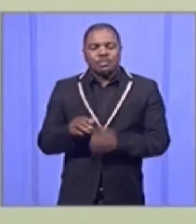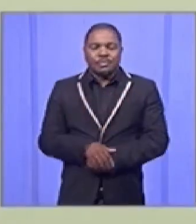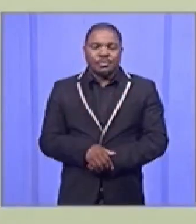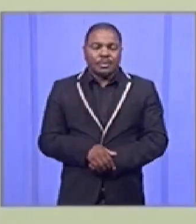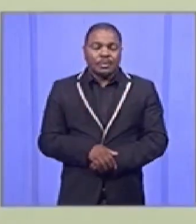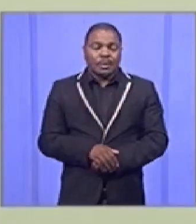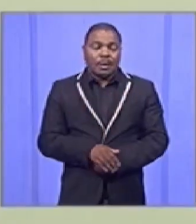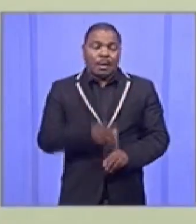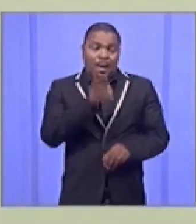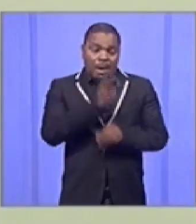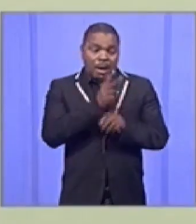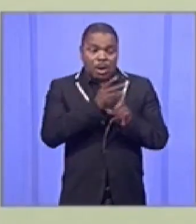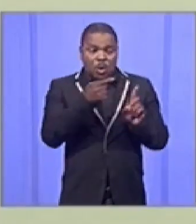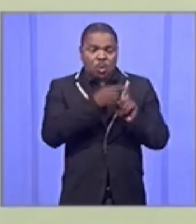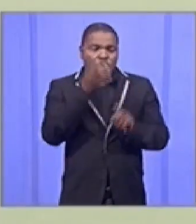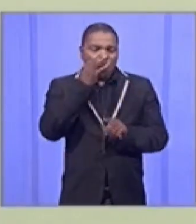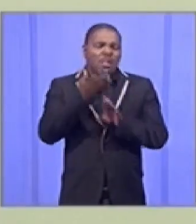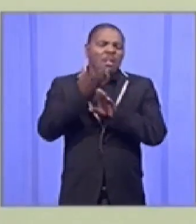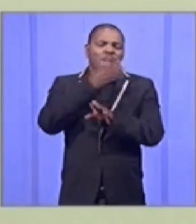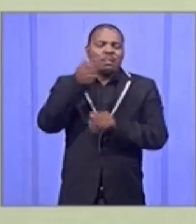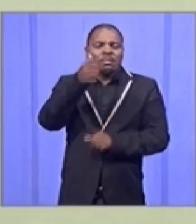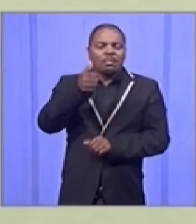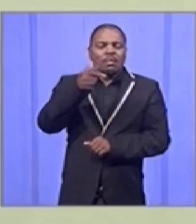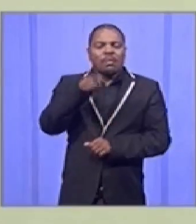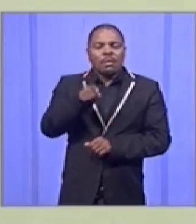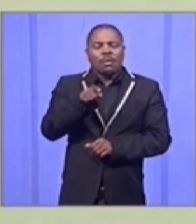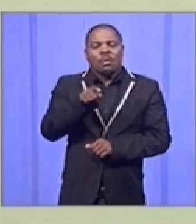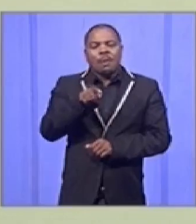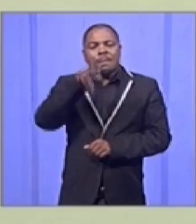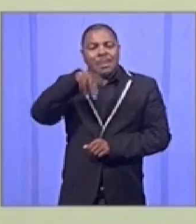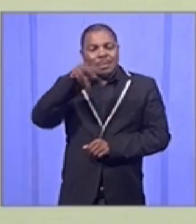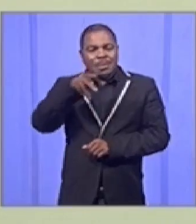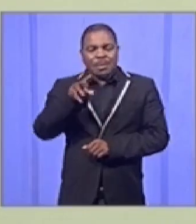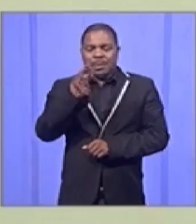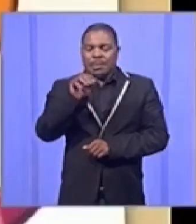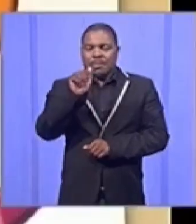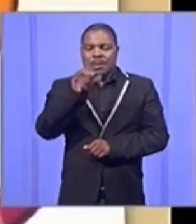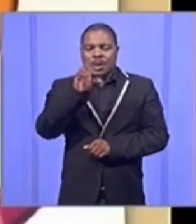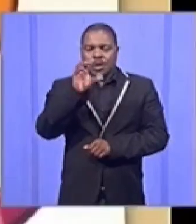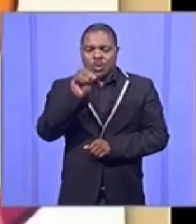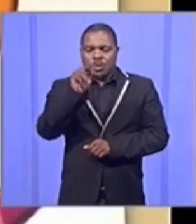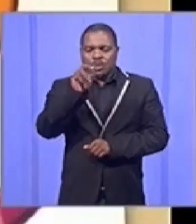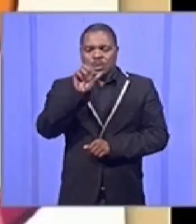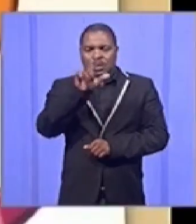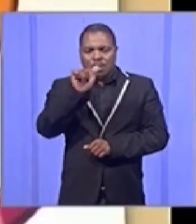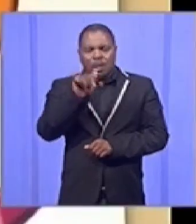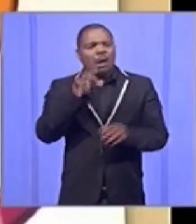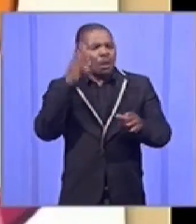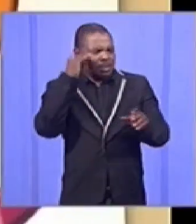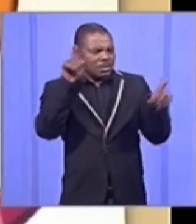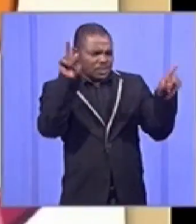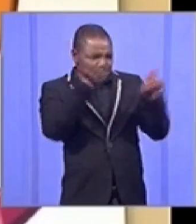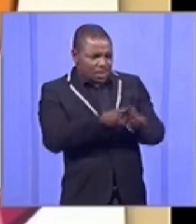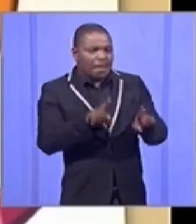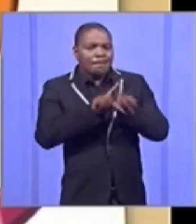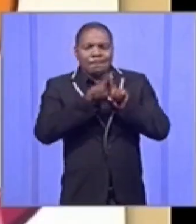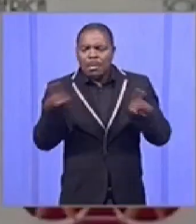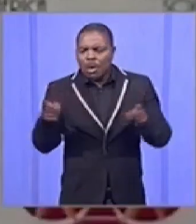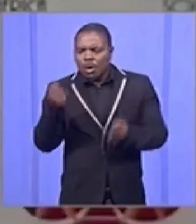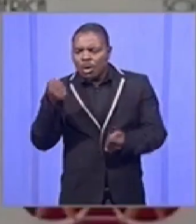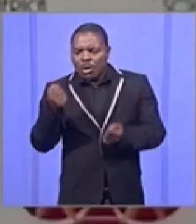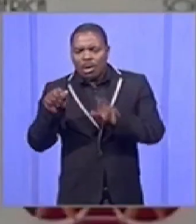o tlaleleditse ka gore le yo a neng a moloma serota Thuli Madonsela o nnile le maitemogelo a tshwanang le a nnile nao le fa ise a